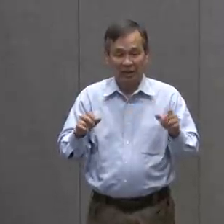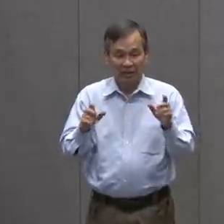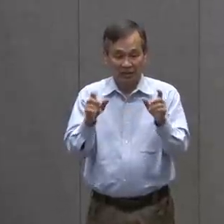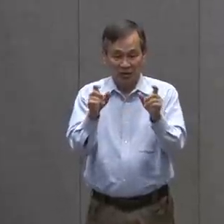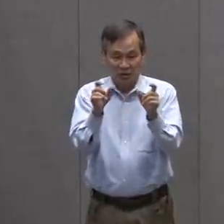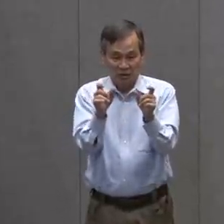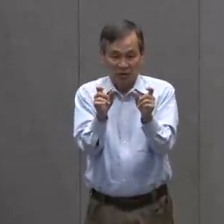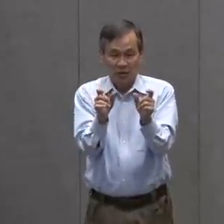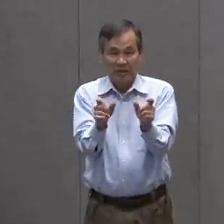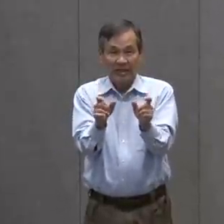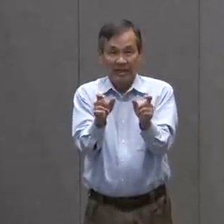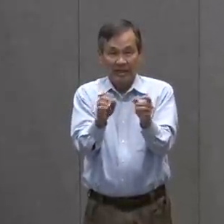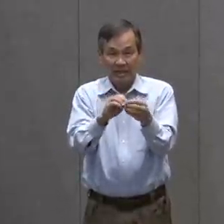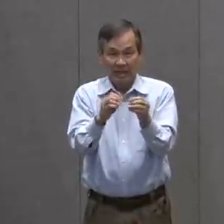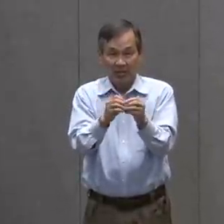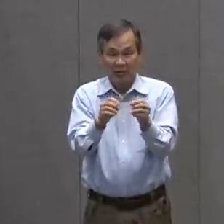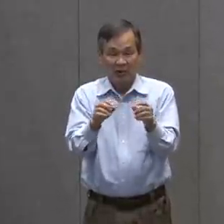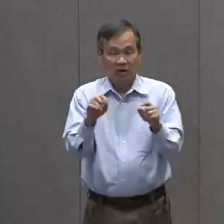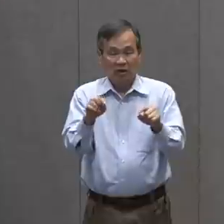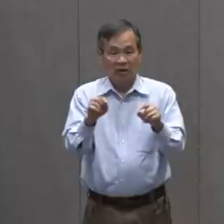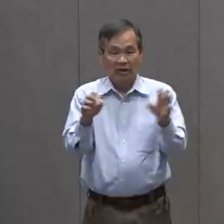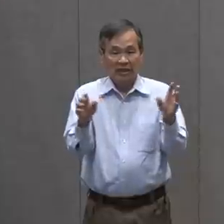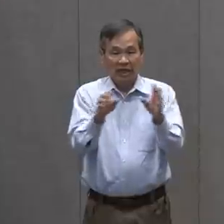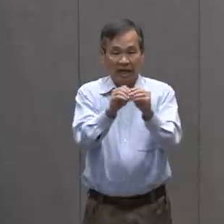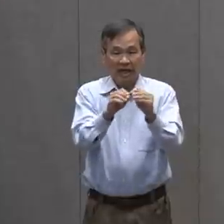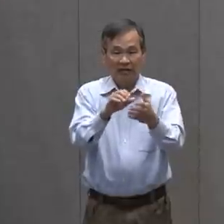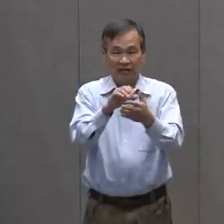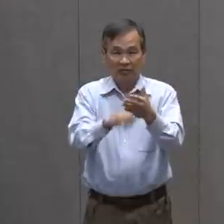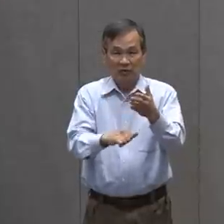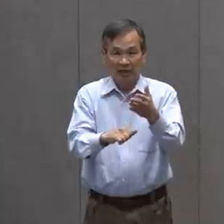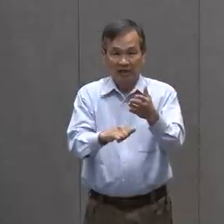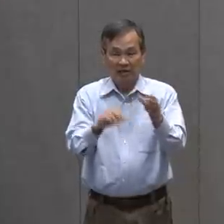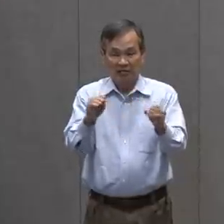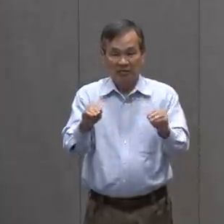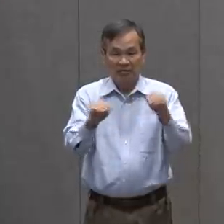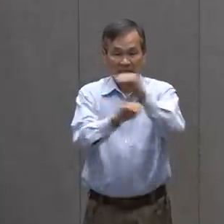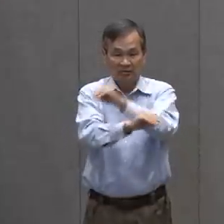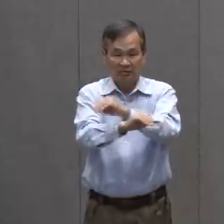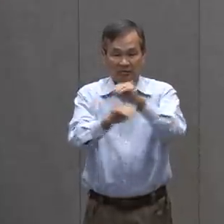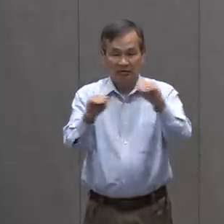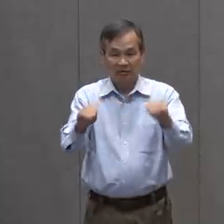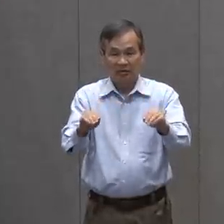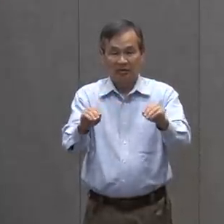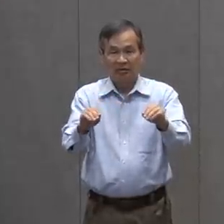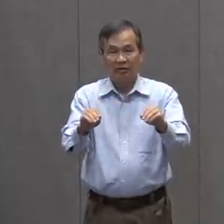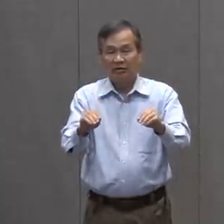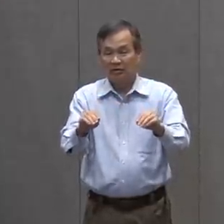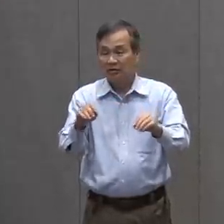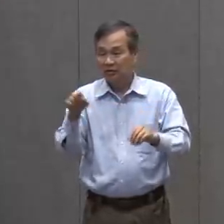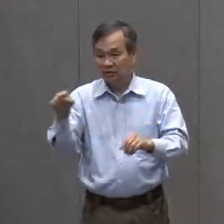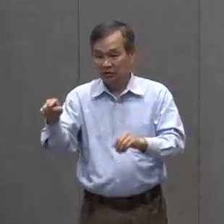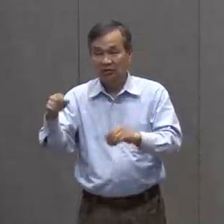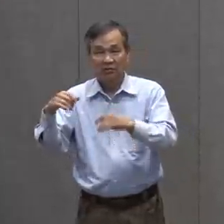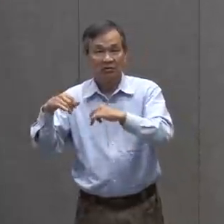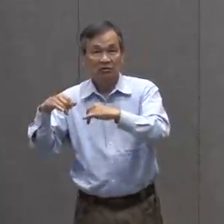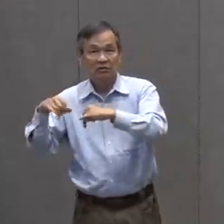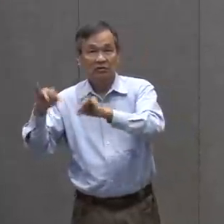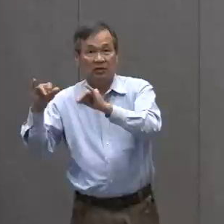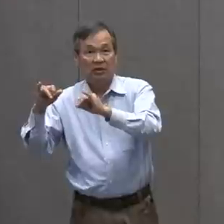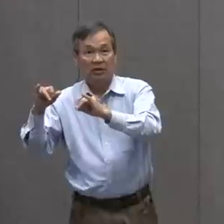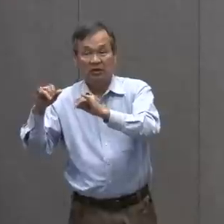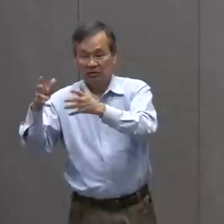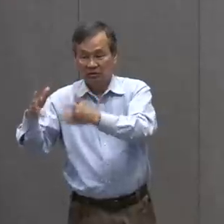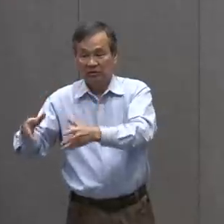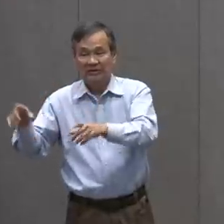anything with any combination of numbers. We can add them, subtract them, put them in any order, and they all should still make the